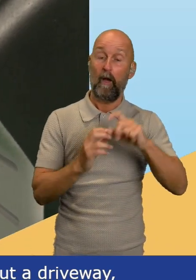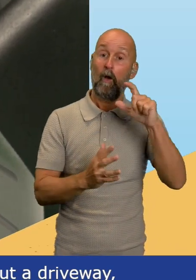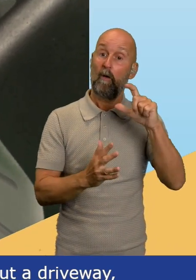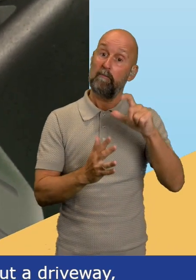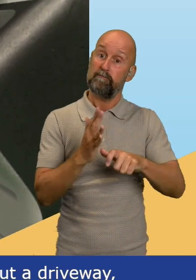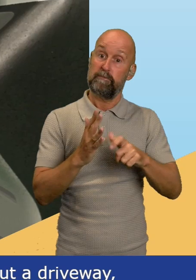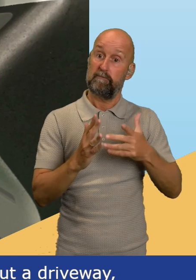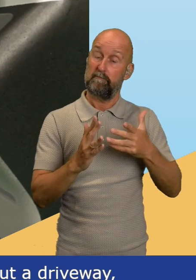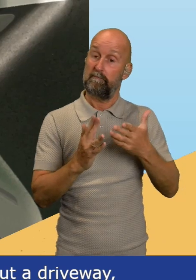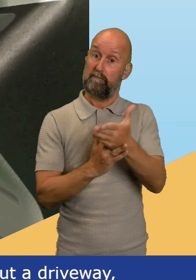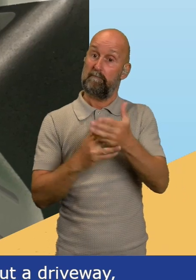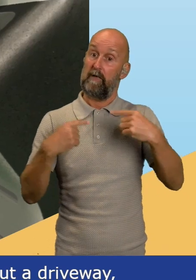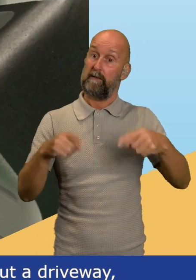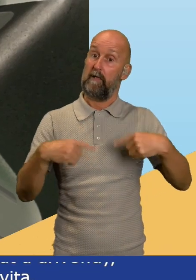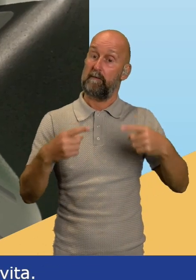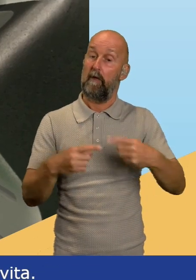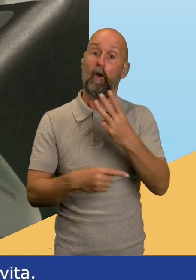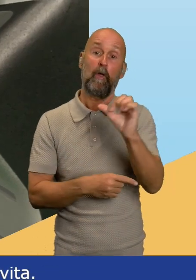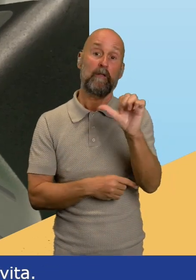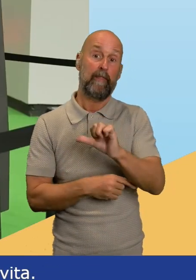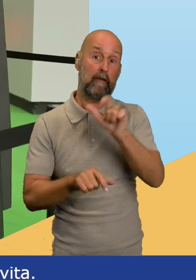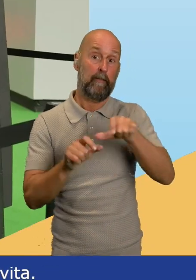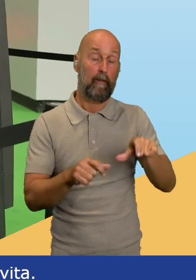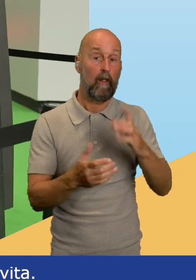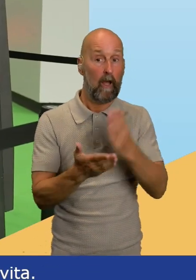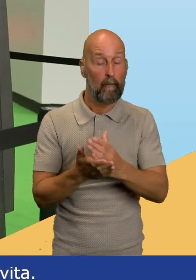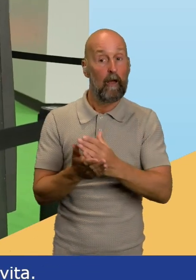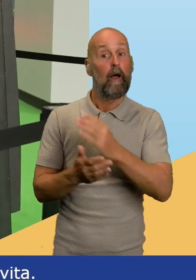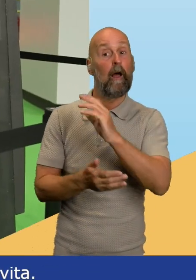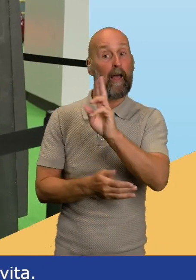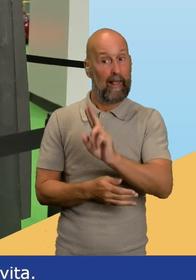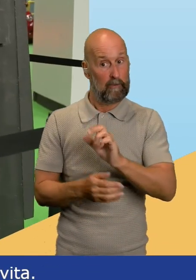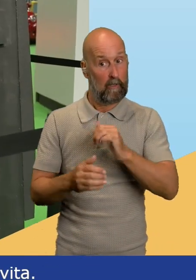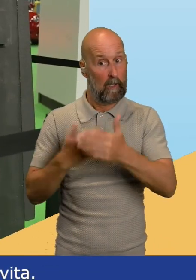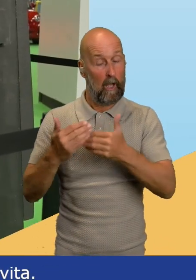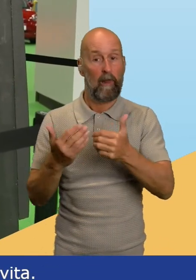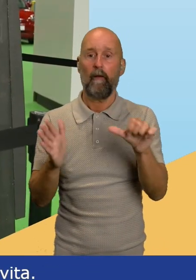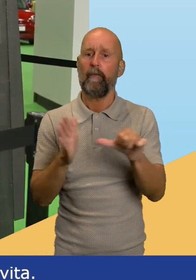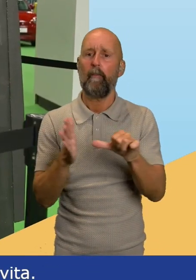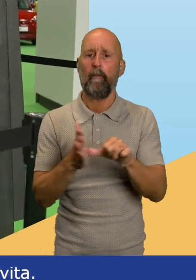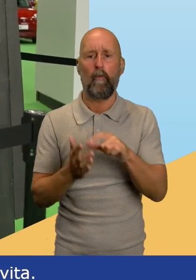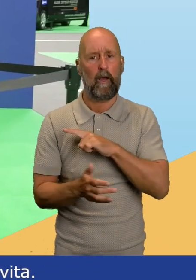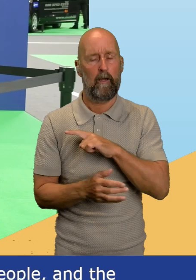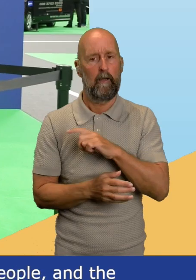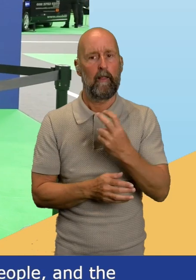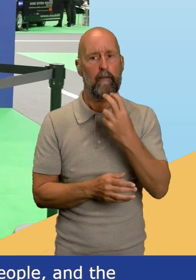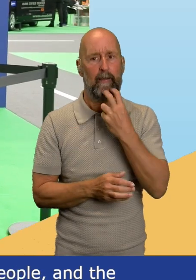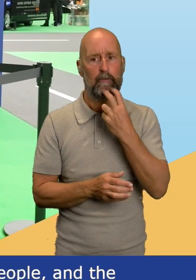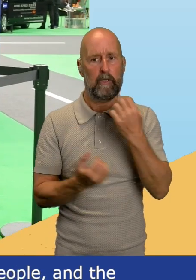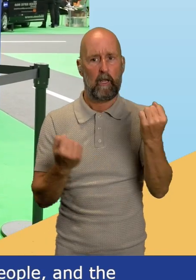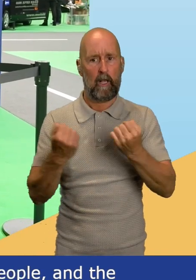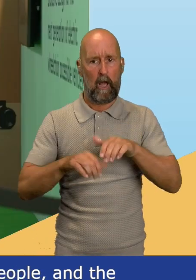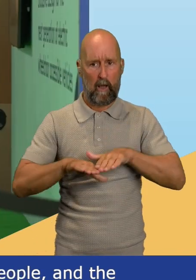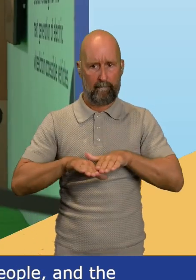30,000 people, and the electric revolution is happening. But we know that the batteries in the floor are a real challenge for customers. So we're working with a